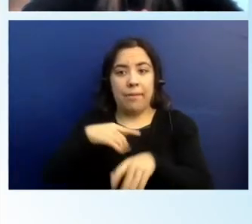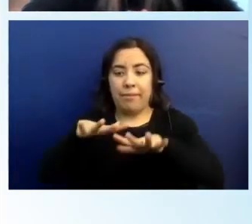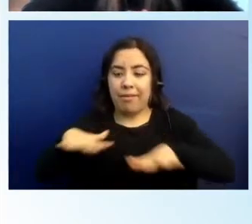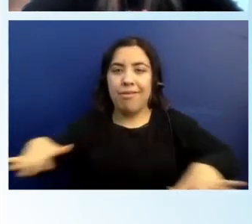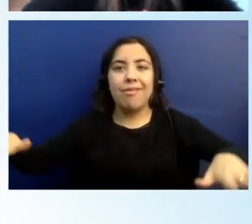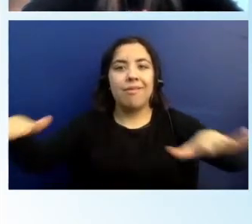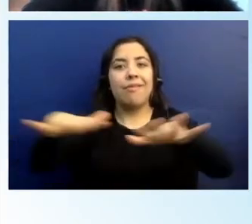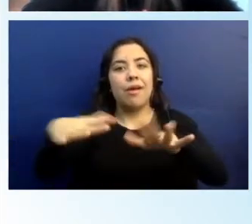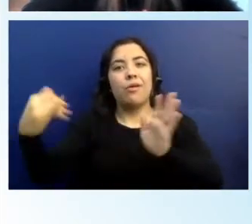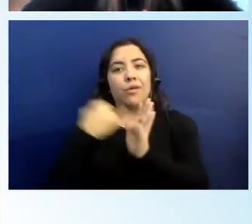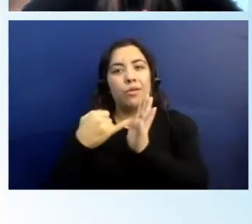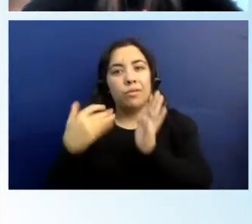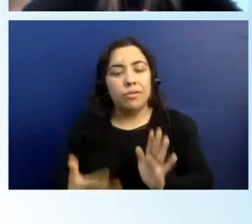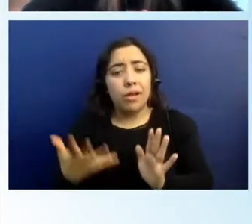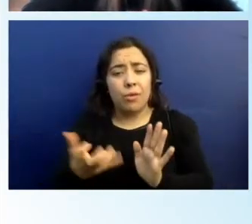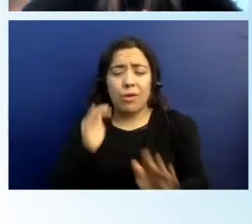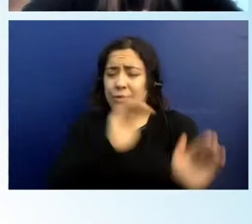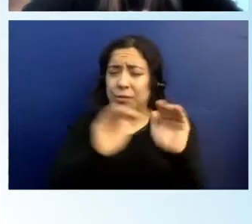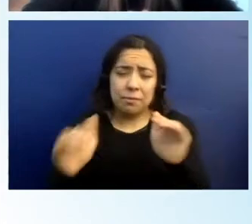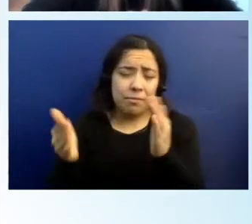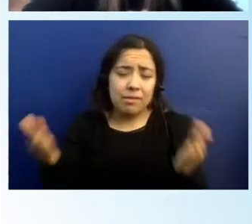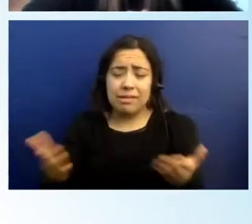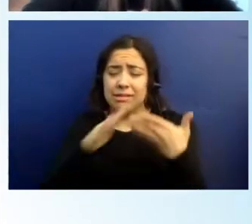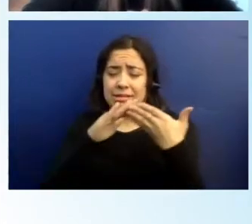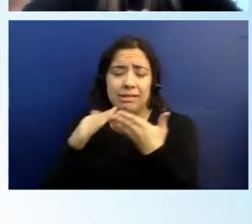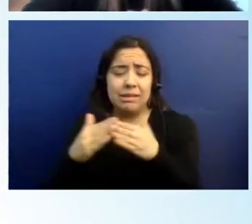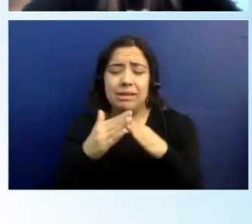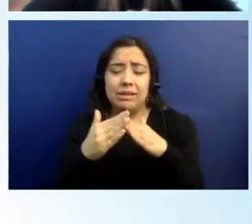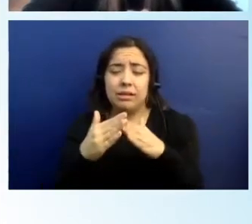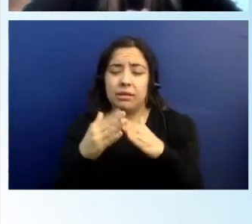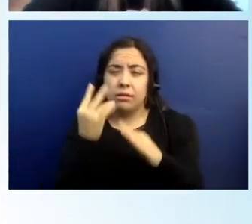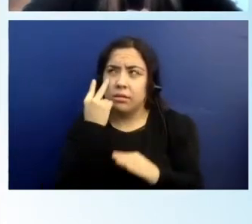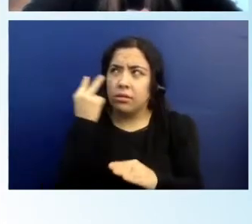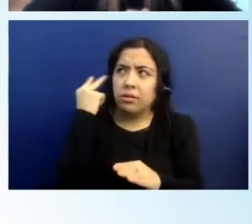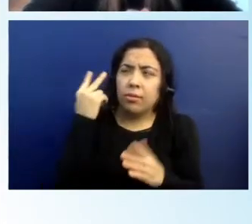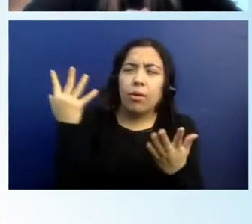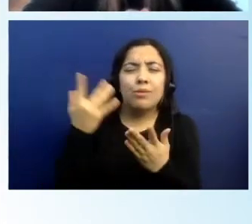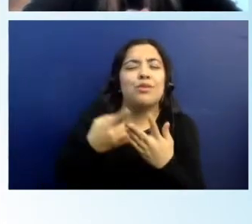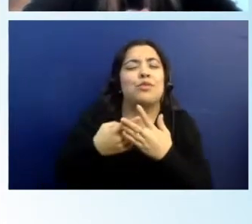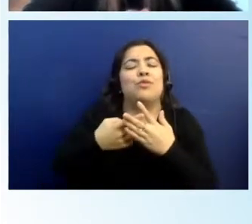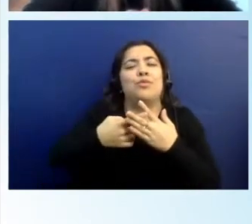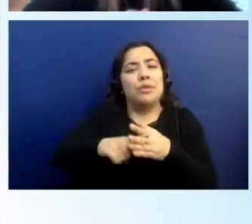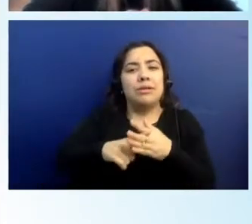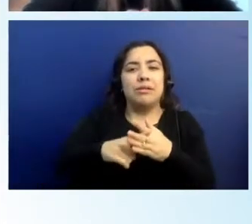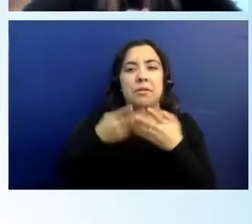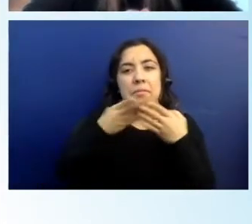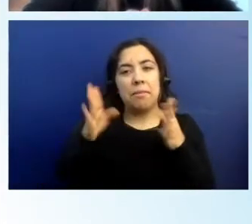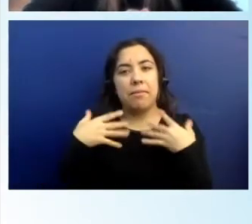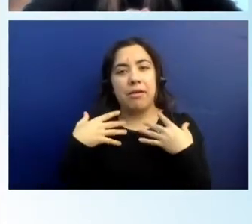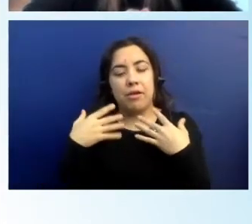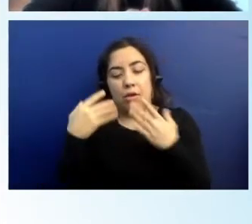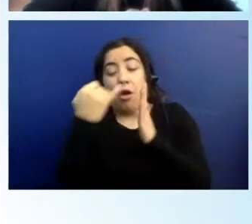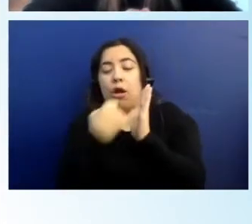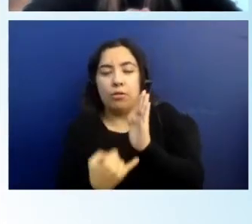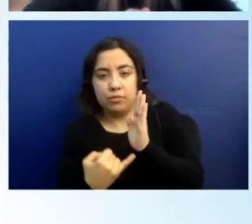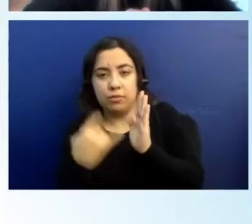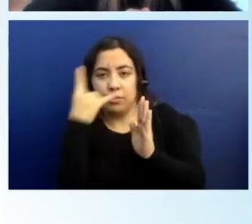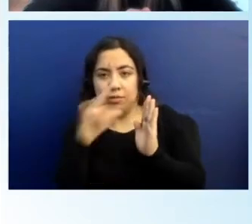city about what the original, you know, public art, what the original sacred